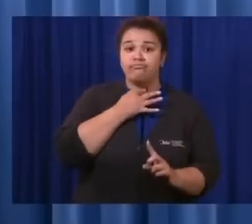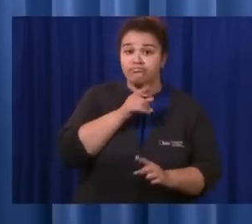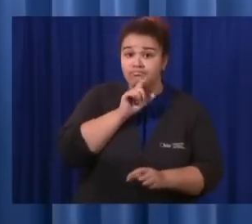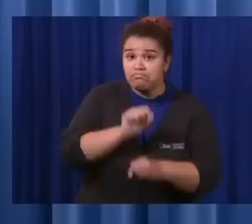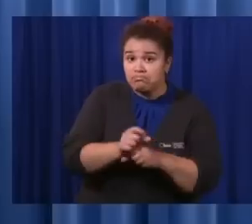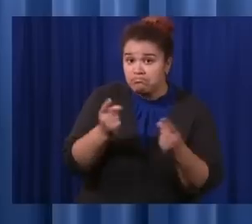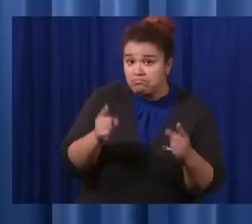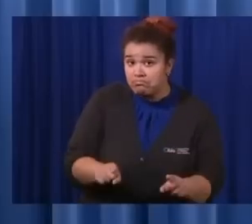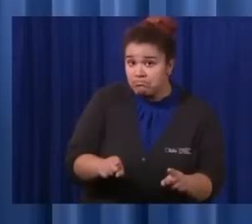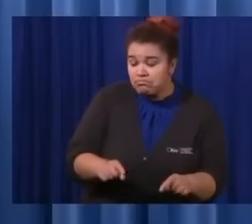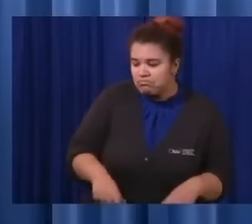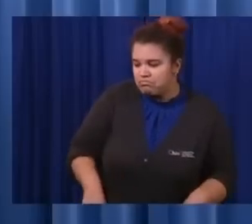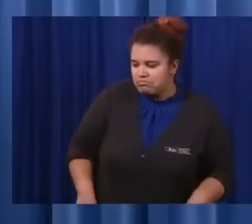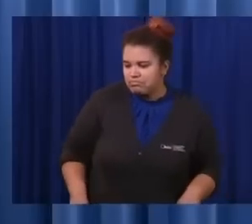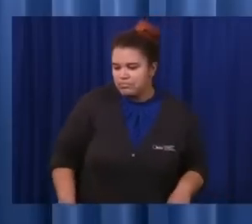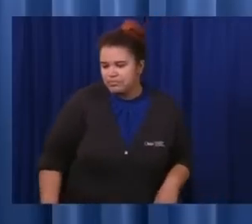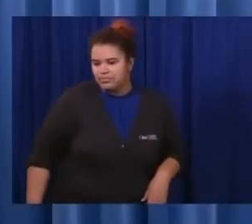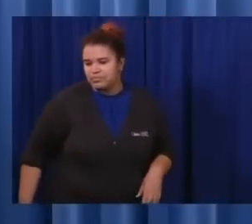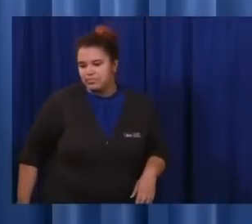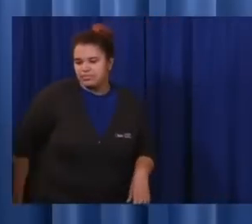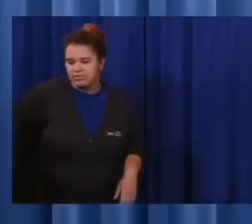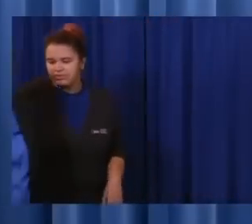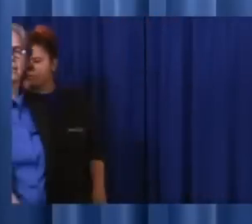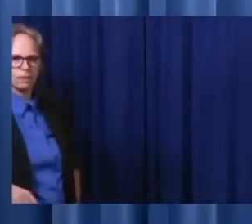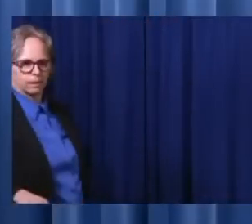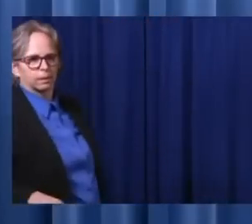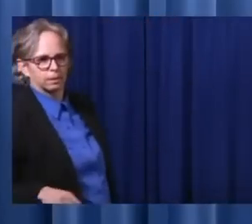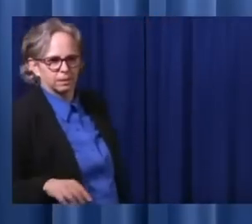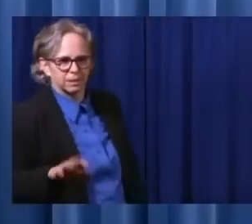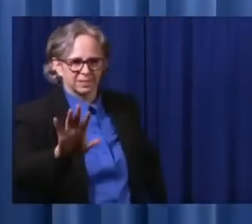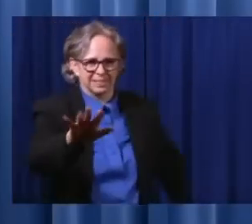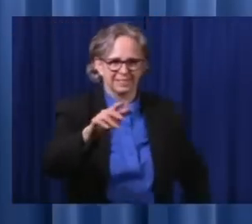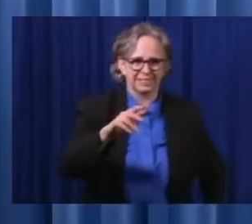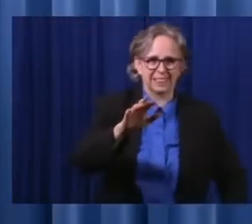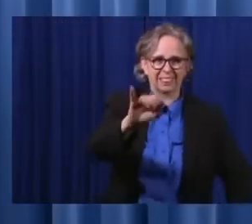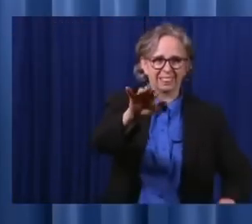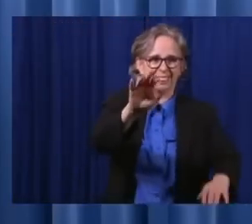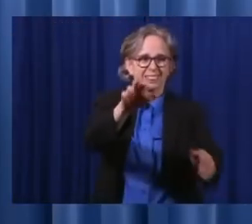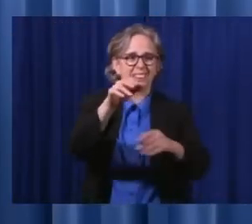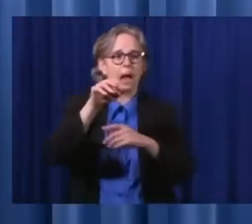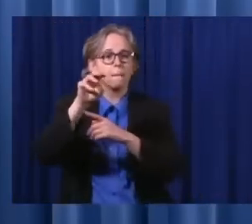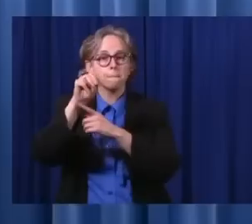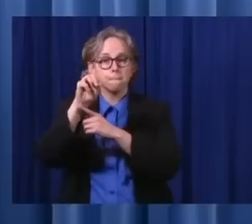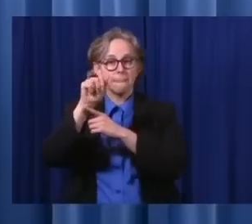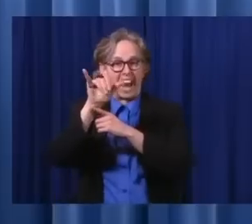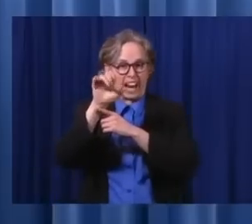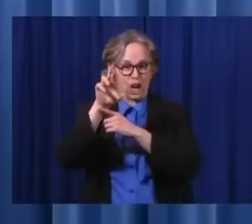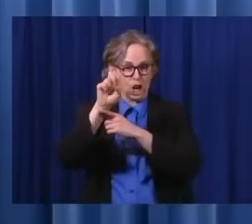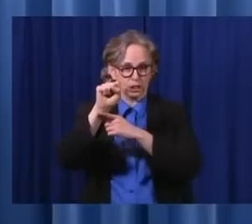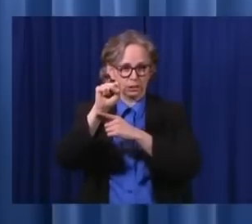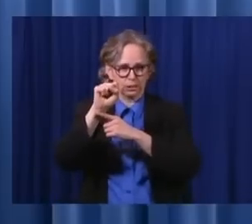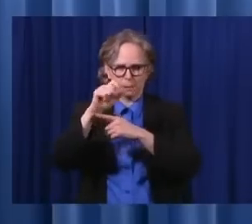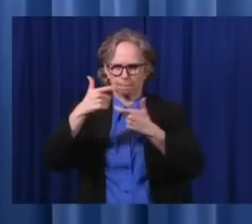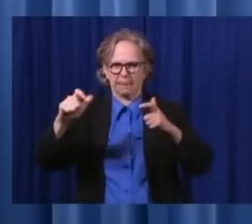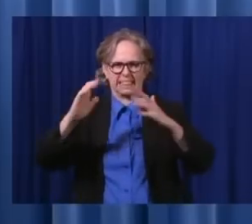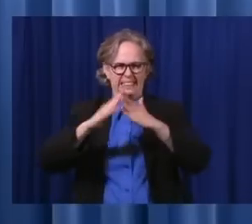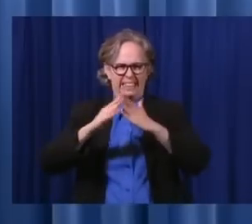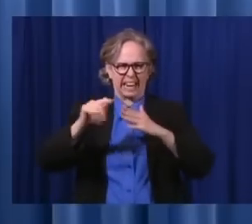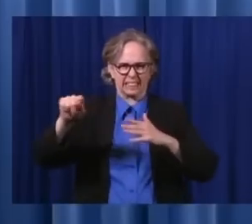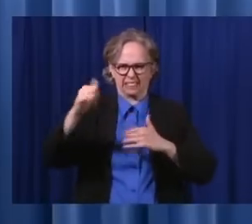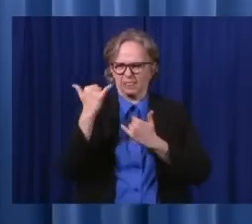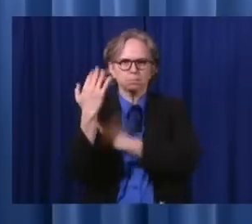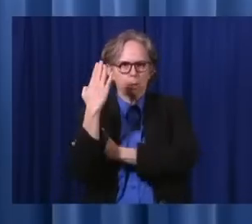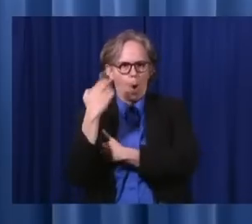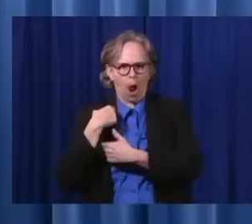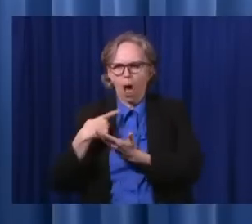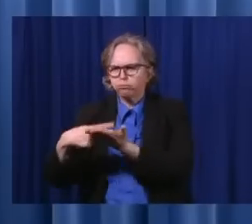We have been talking. In fact, I was talking to the mayors of the major cities of Ohio this morning, and I told them that we would like